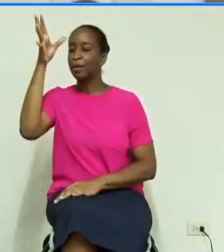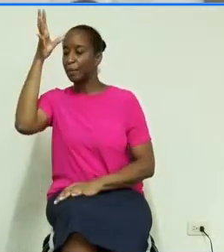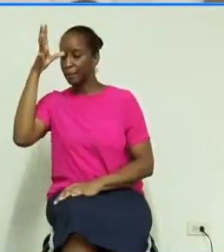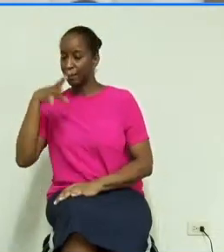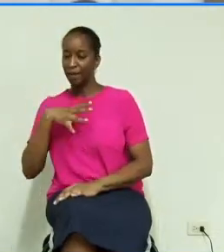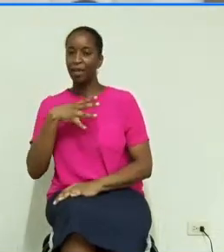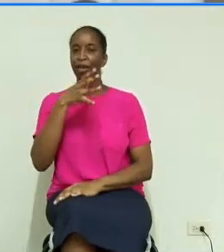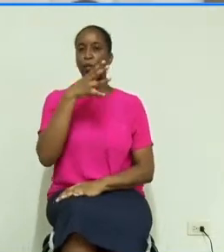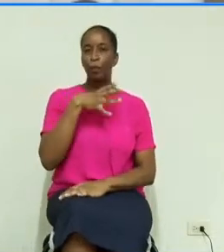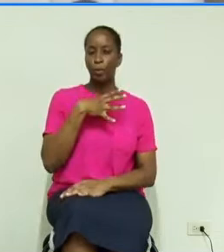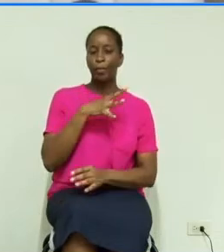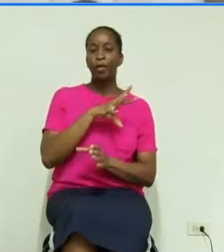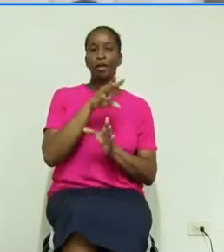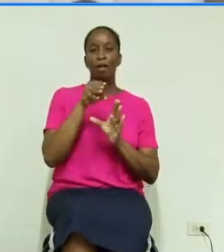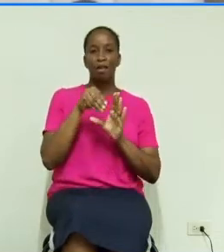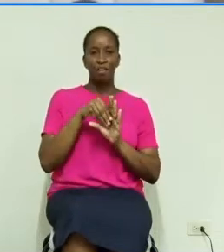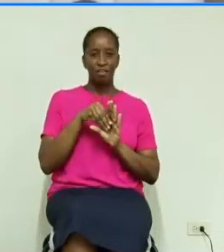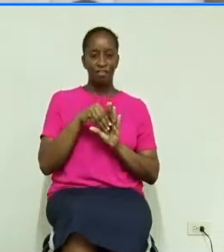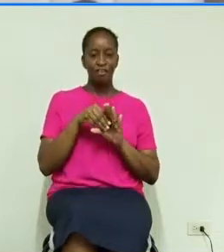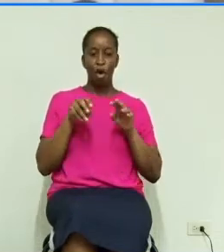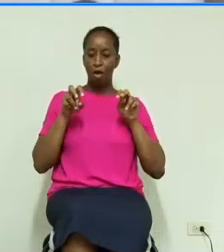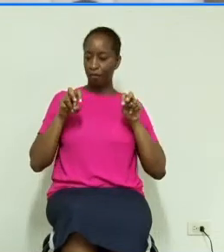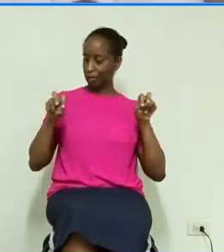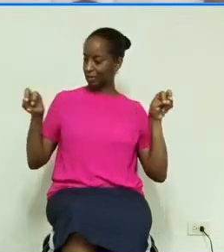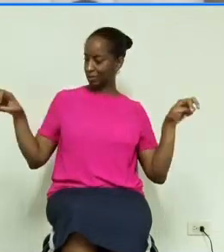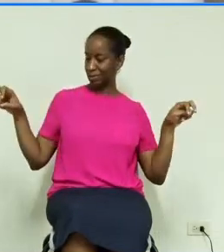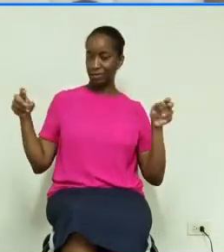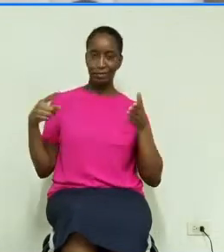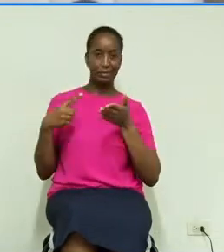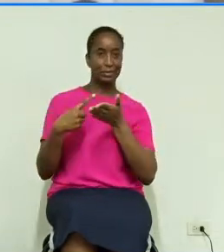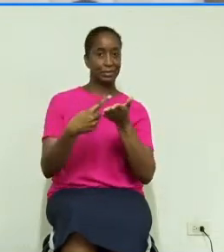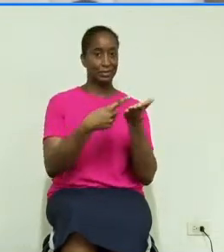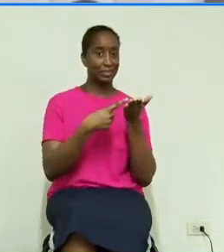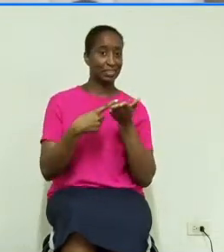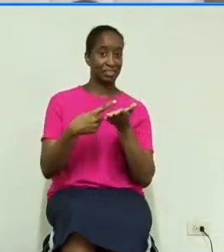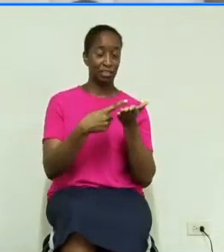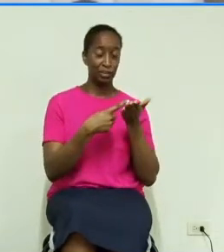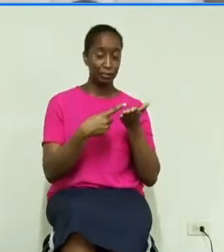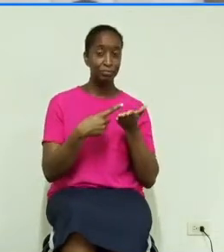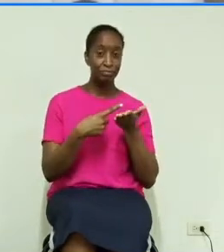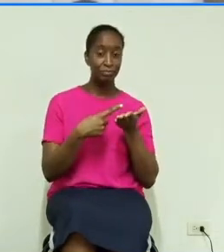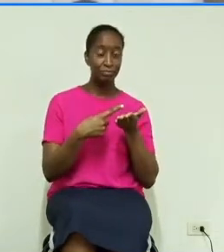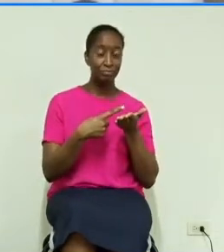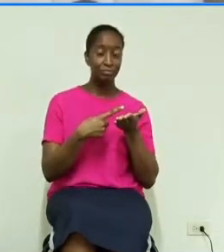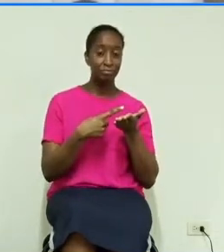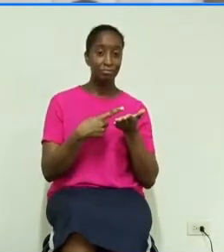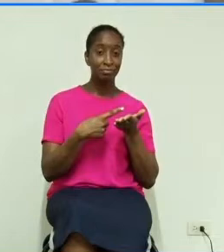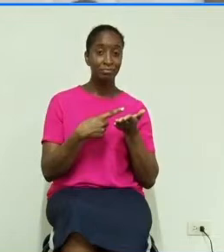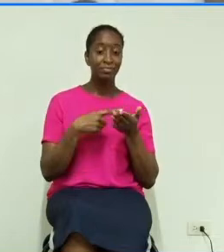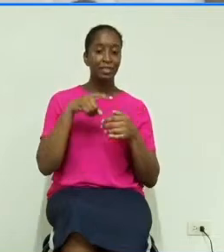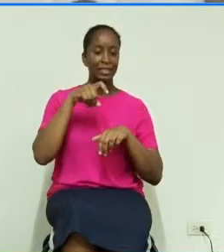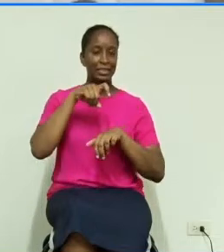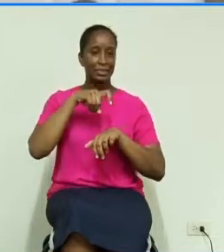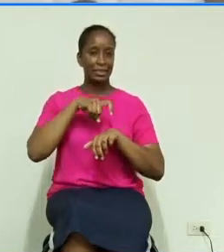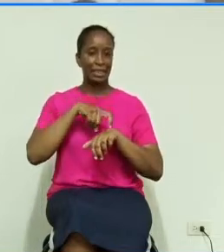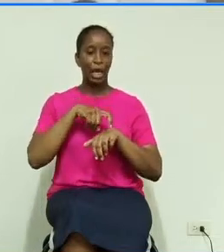the outreach activities that we have, and we want these outreach efforts to be consistent and